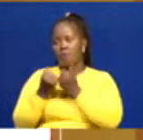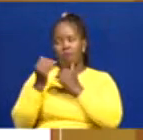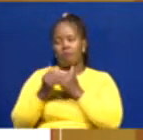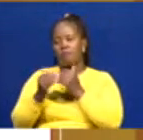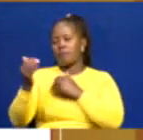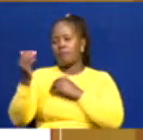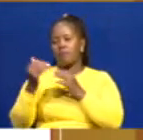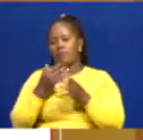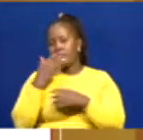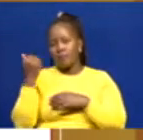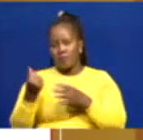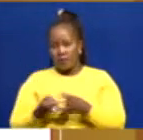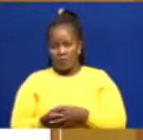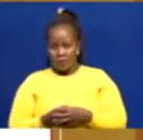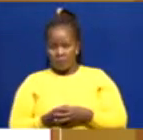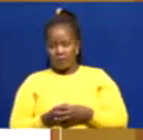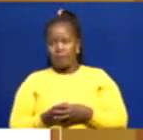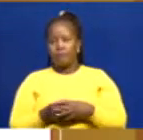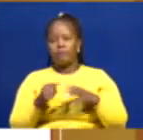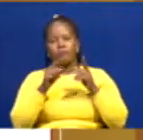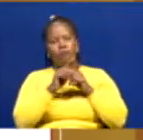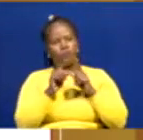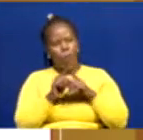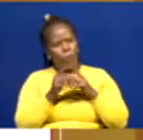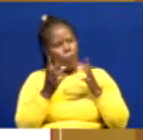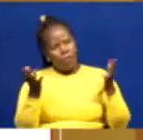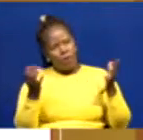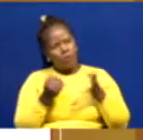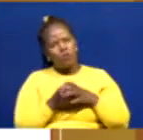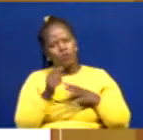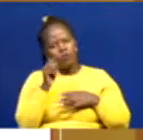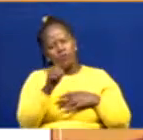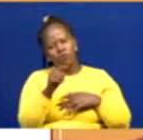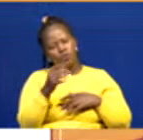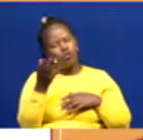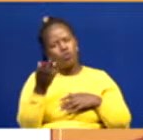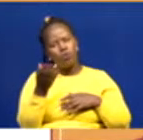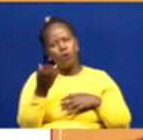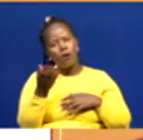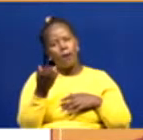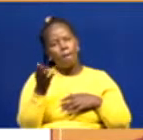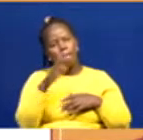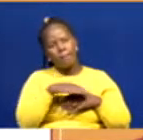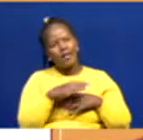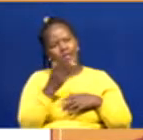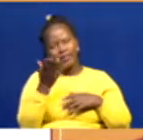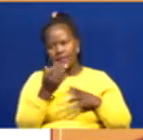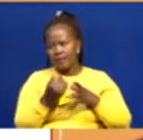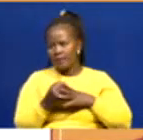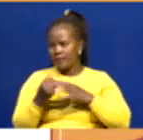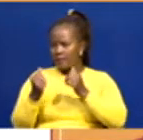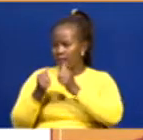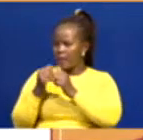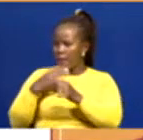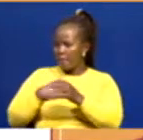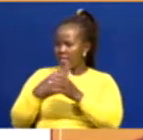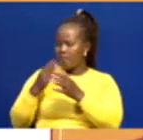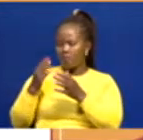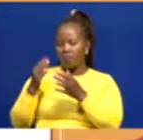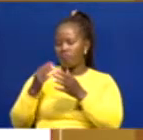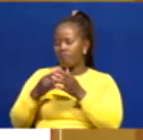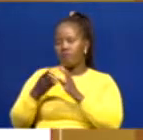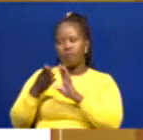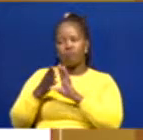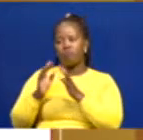I went to the UK. And you came back? I went in 1956. Yeah.